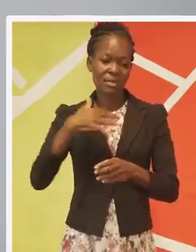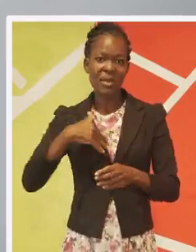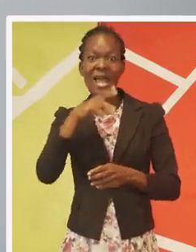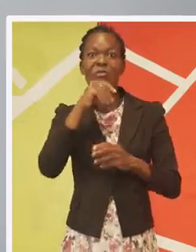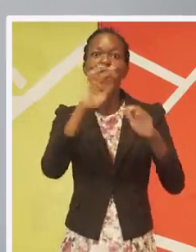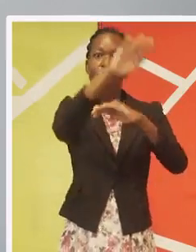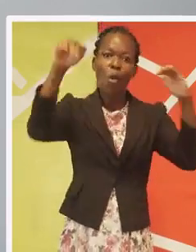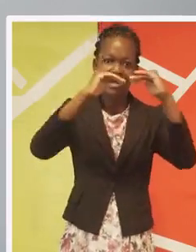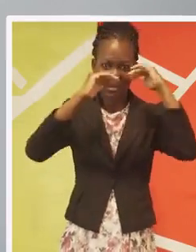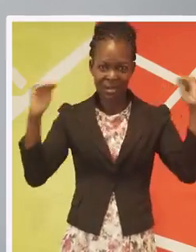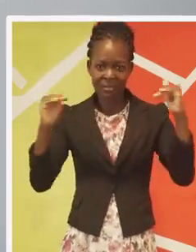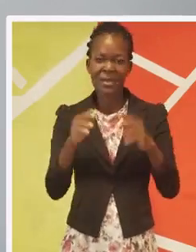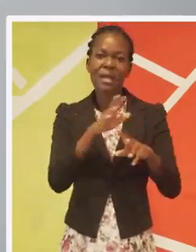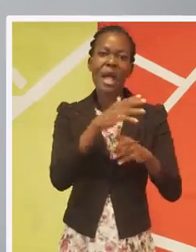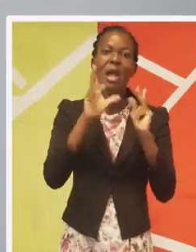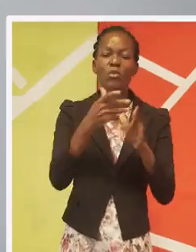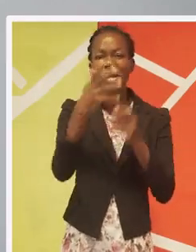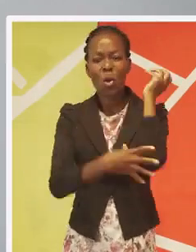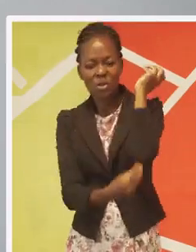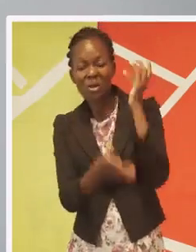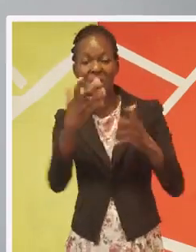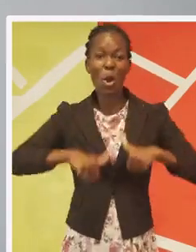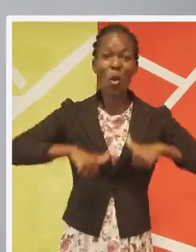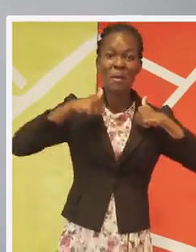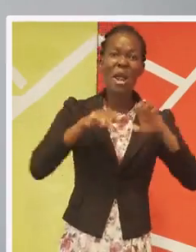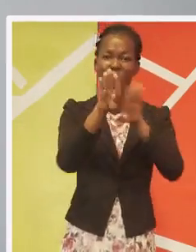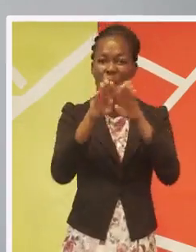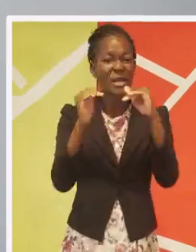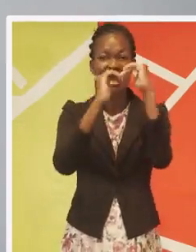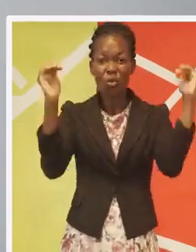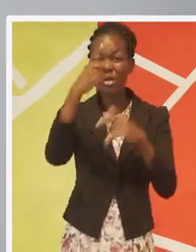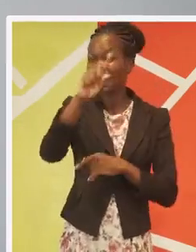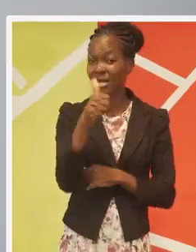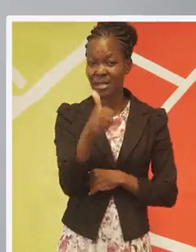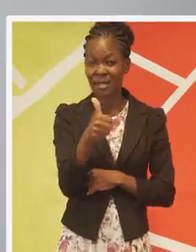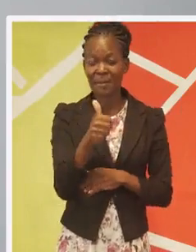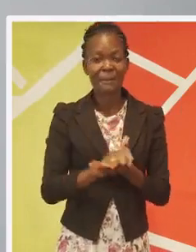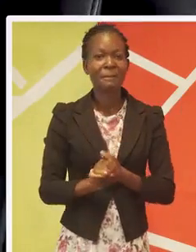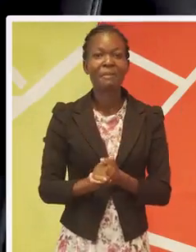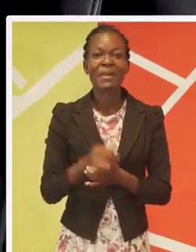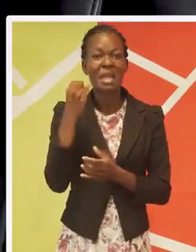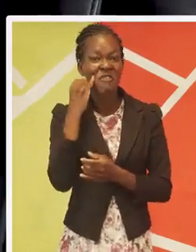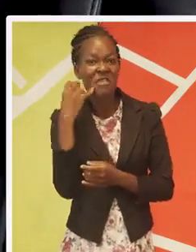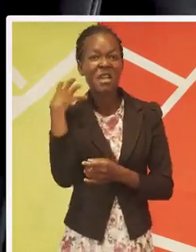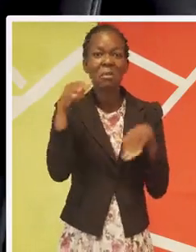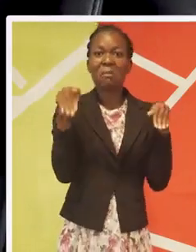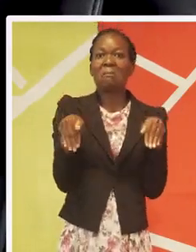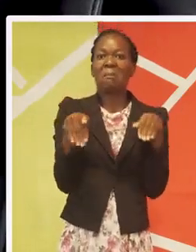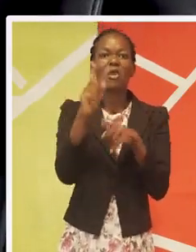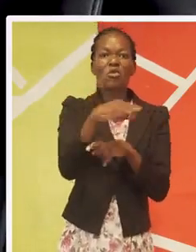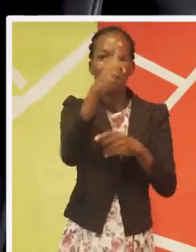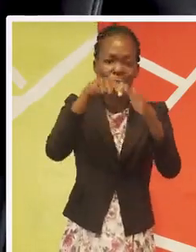all aspects of the economy, socioeconomic backgrounds, are they able to compete freely? And if the government is